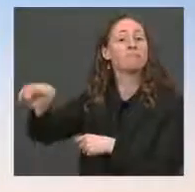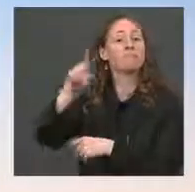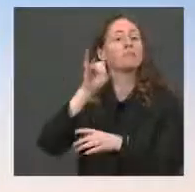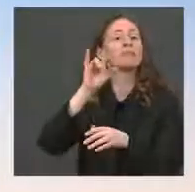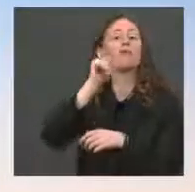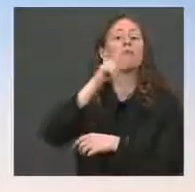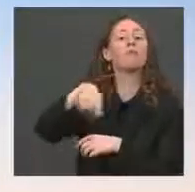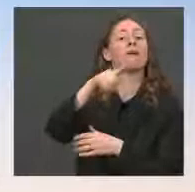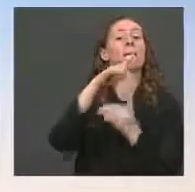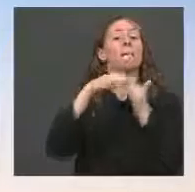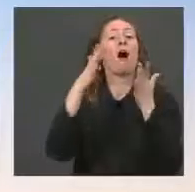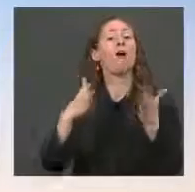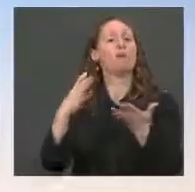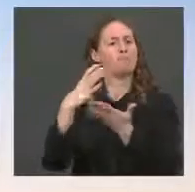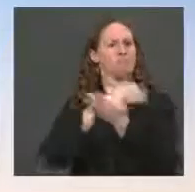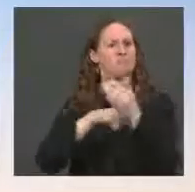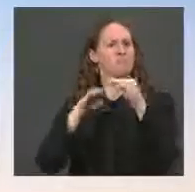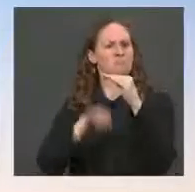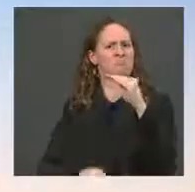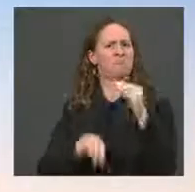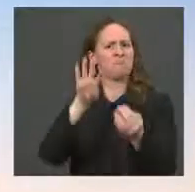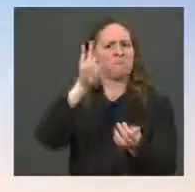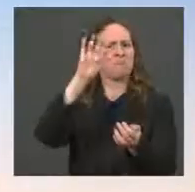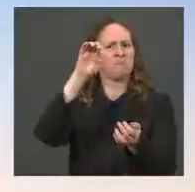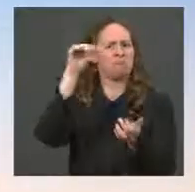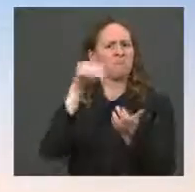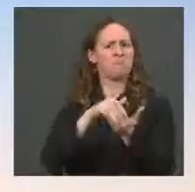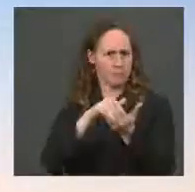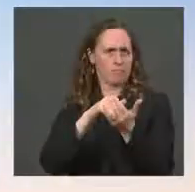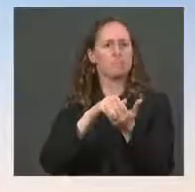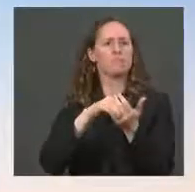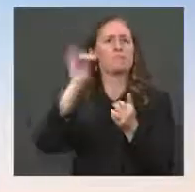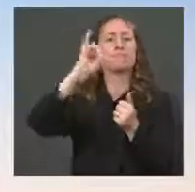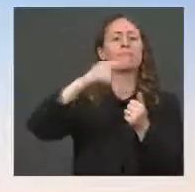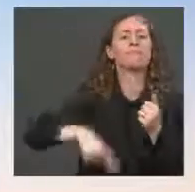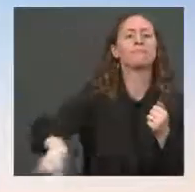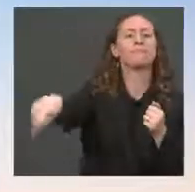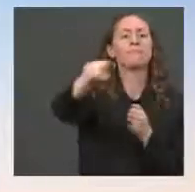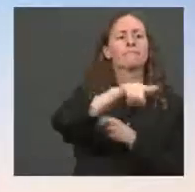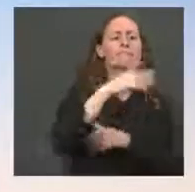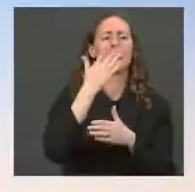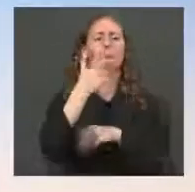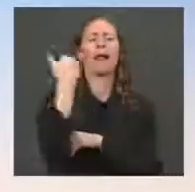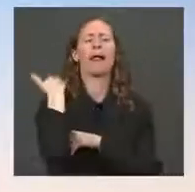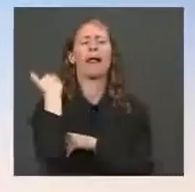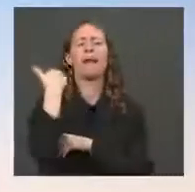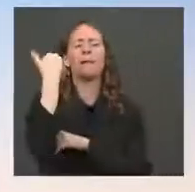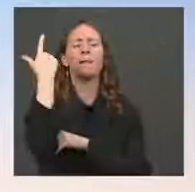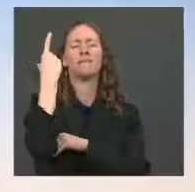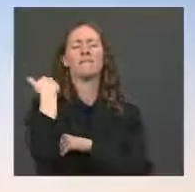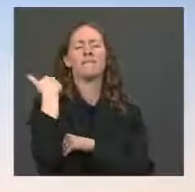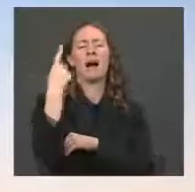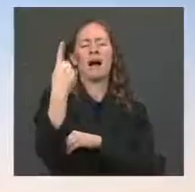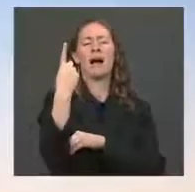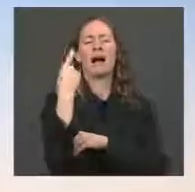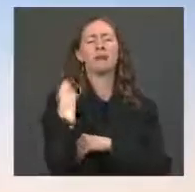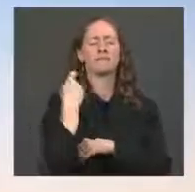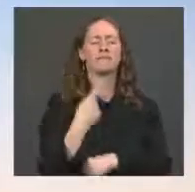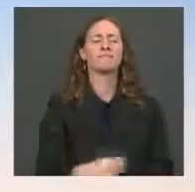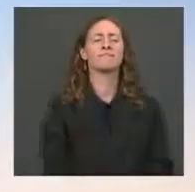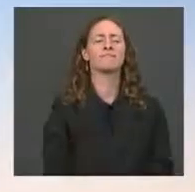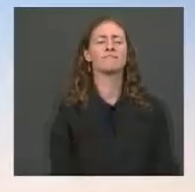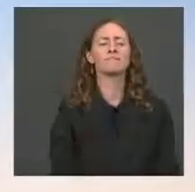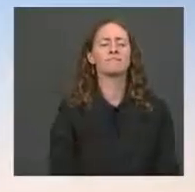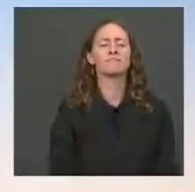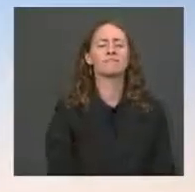income and their taxable income. Also, I know you're going to ask me probably about our opposition to the vehicle mileage